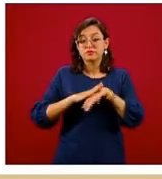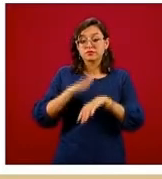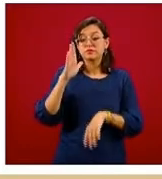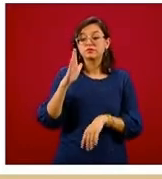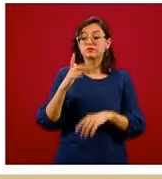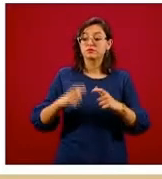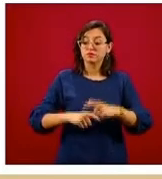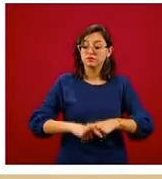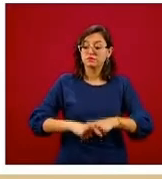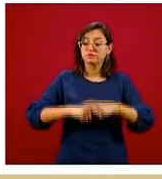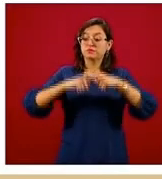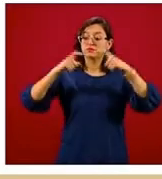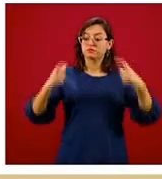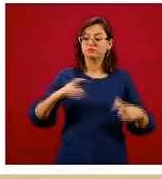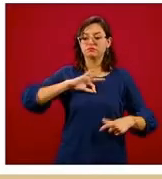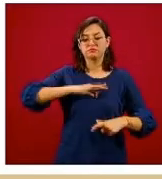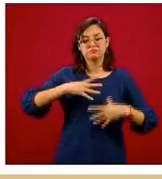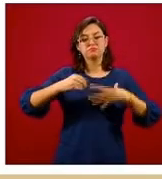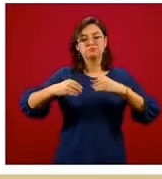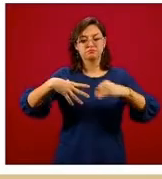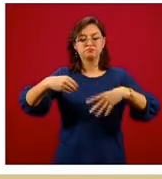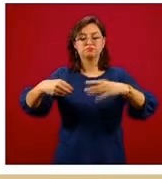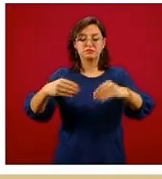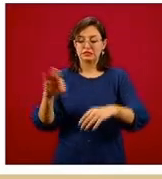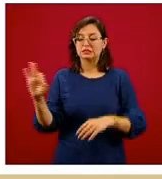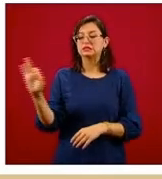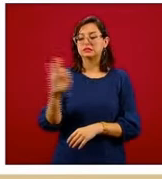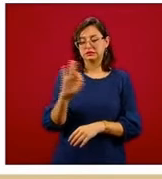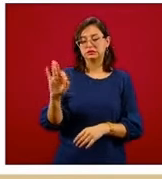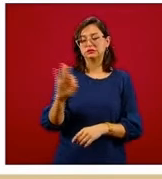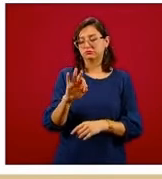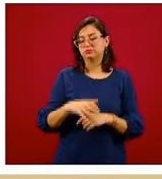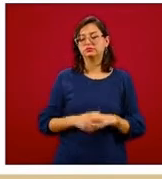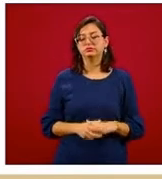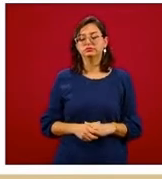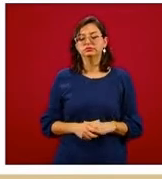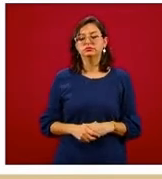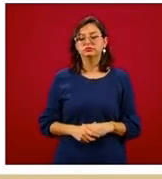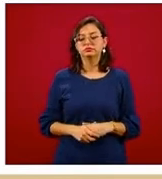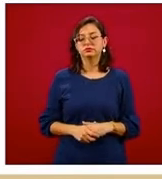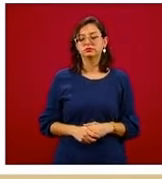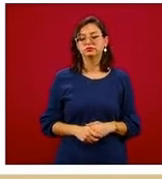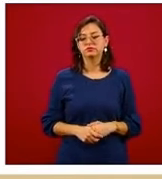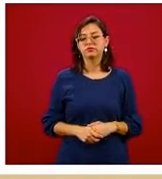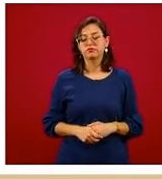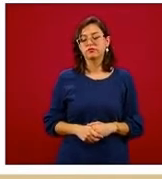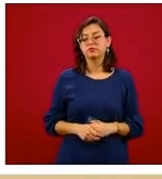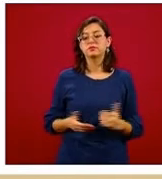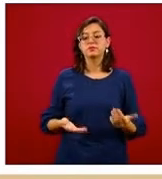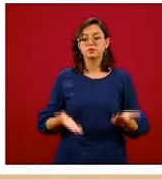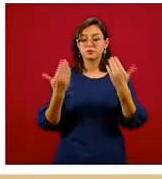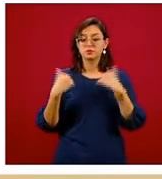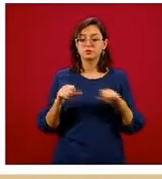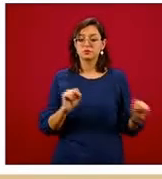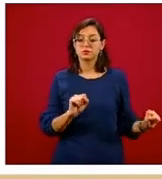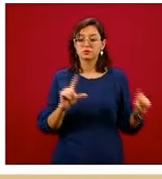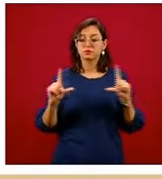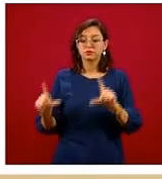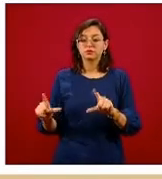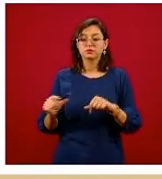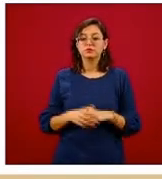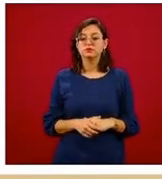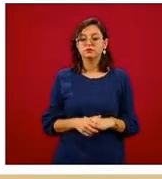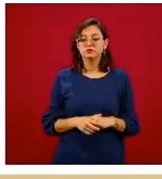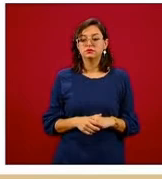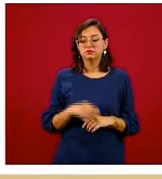are obtaining. That is to say, we increase the notification of suspicious. That is why we have a great amount of them on this report.